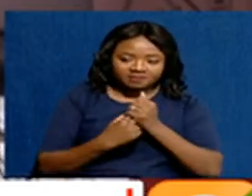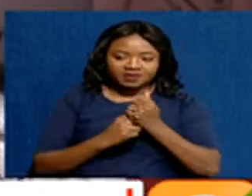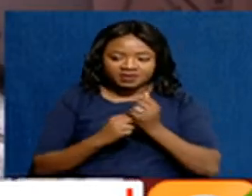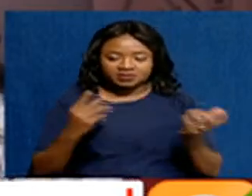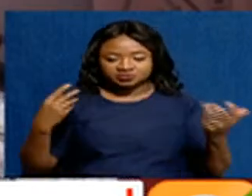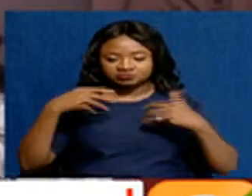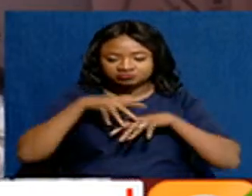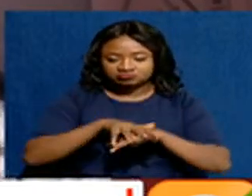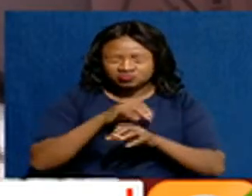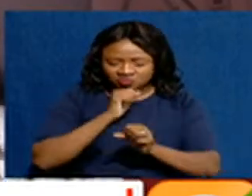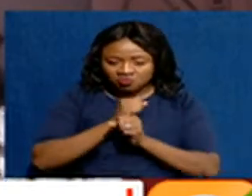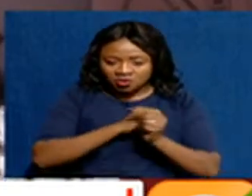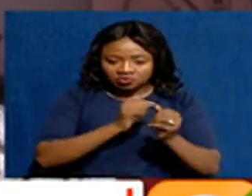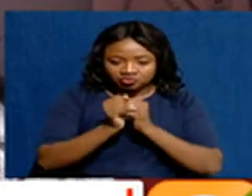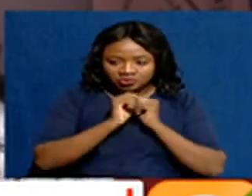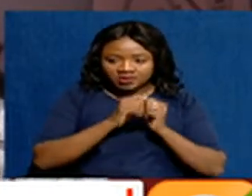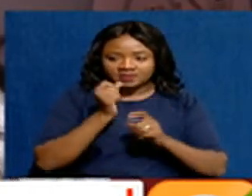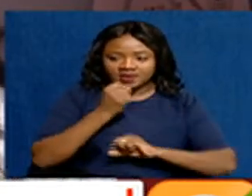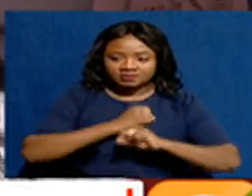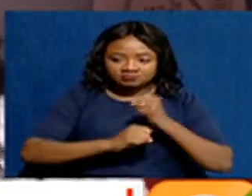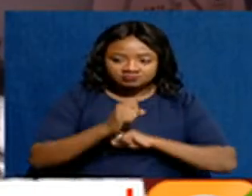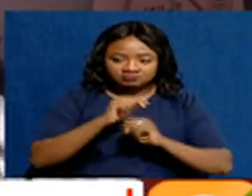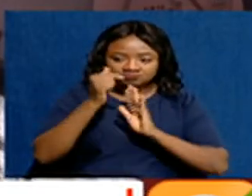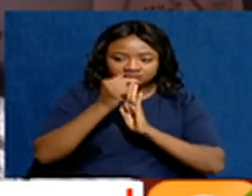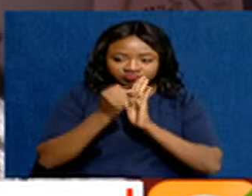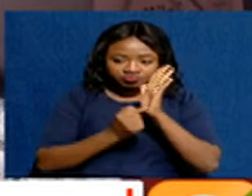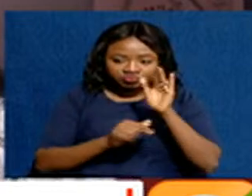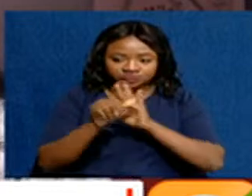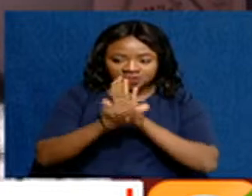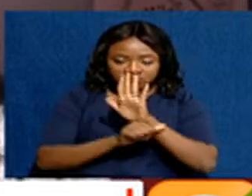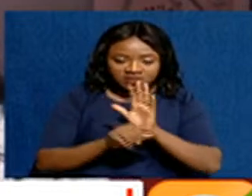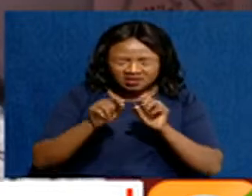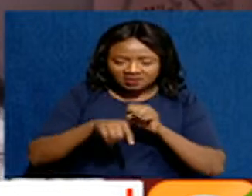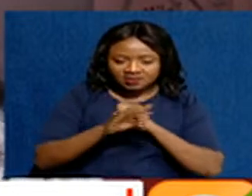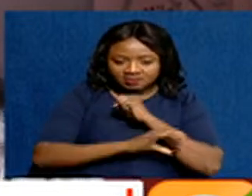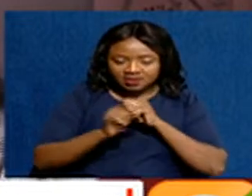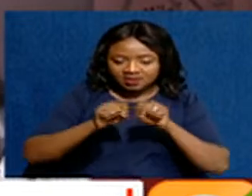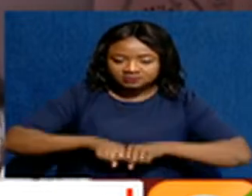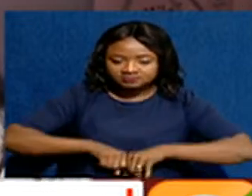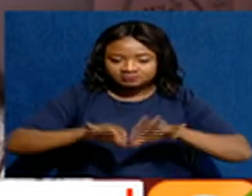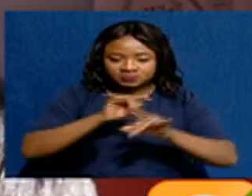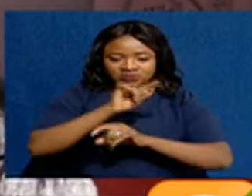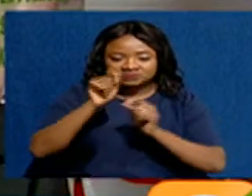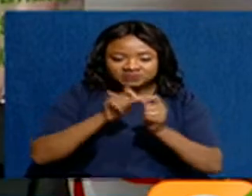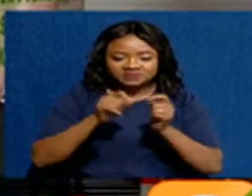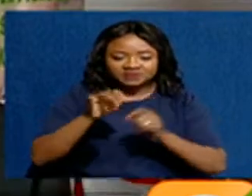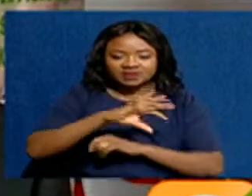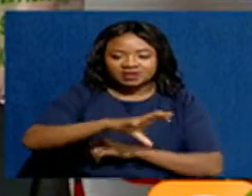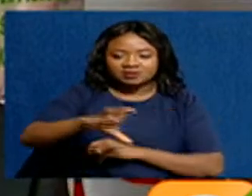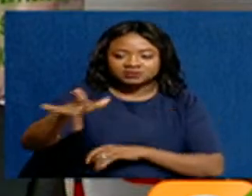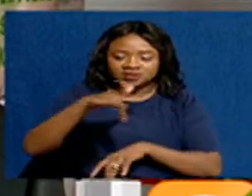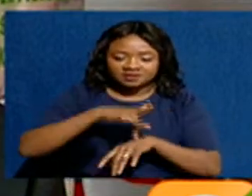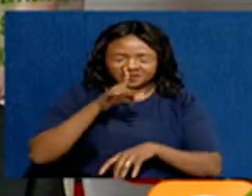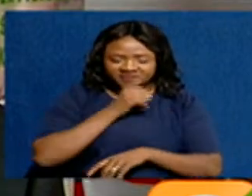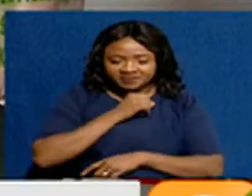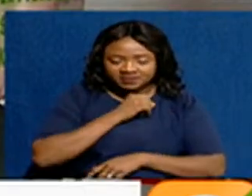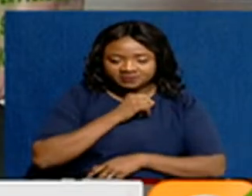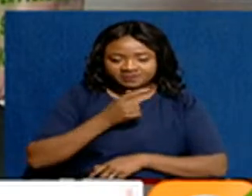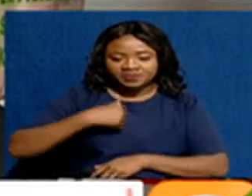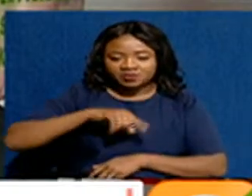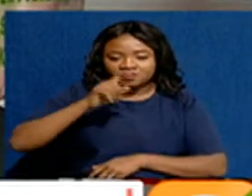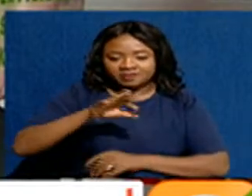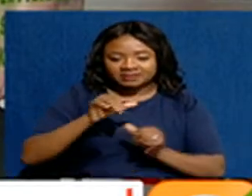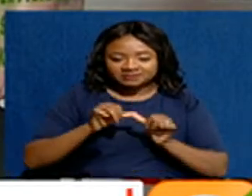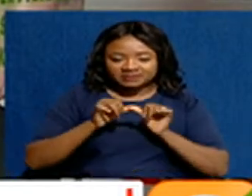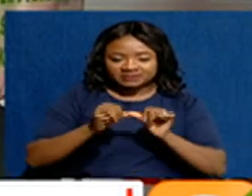this data in an actionable manner across the country, especially in the most affected counties. To be sustainable, you first